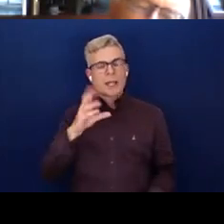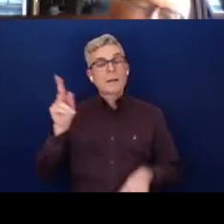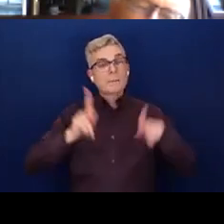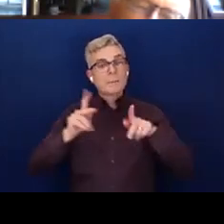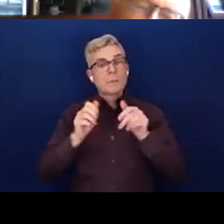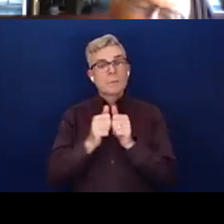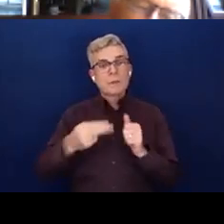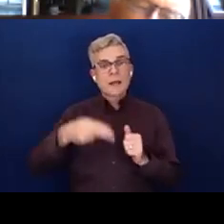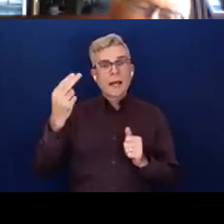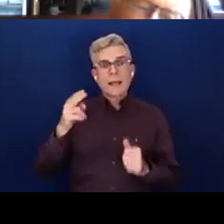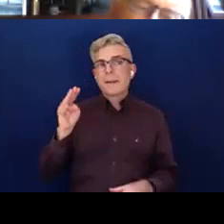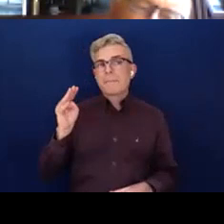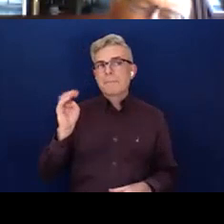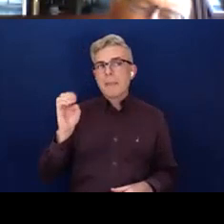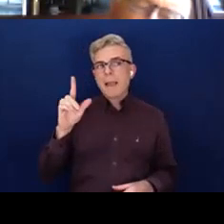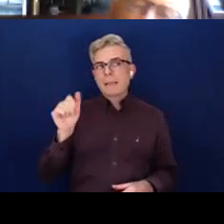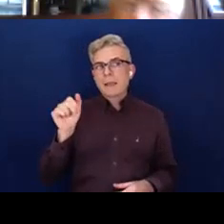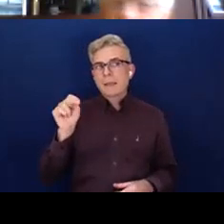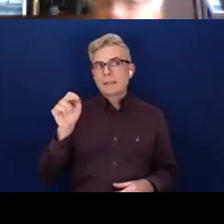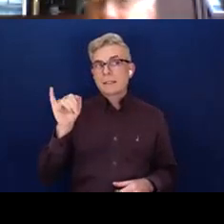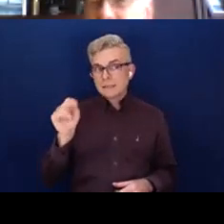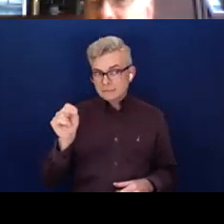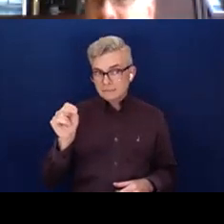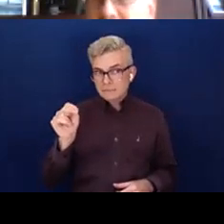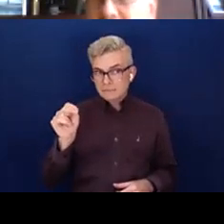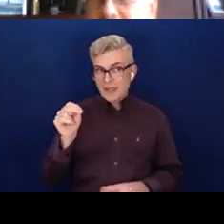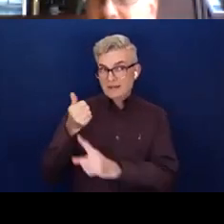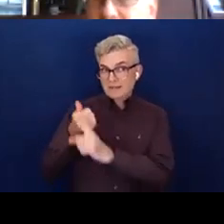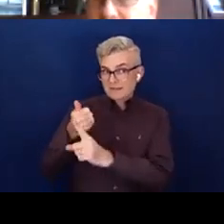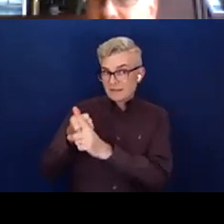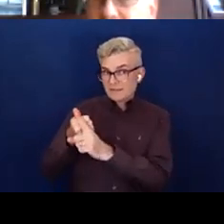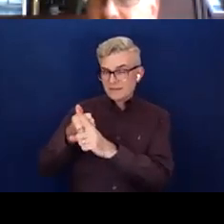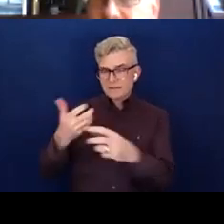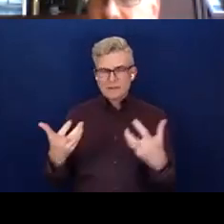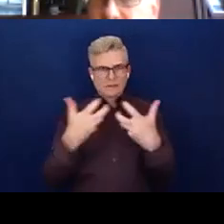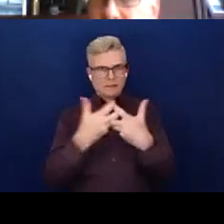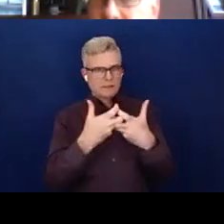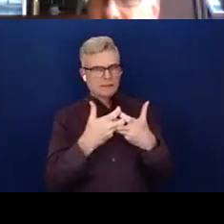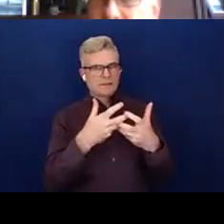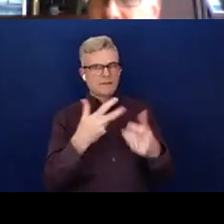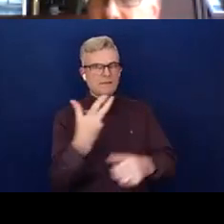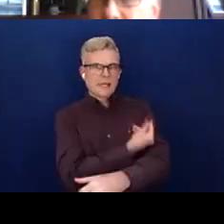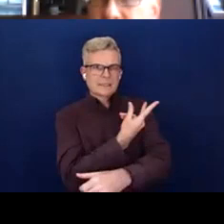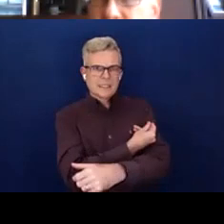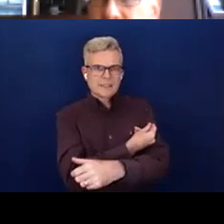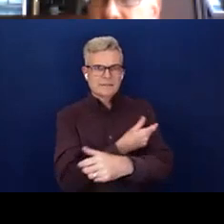and how melanin interacts with the vaccine. Would you like to address that?